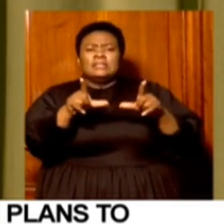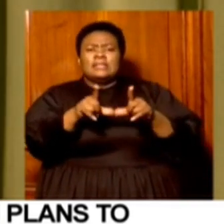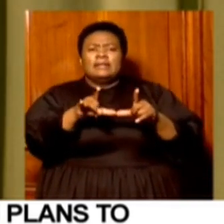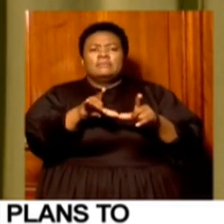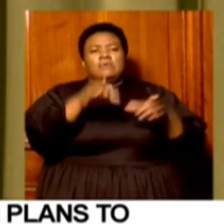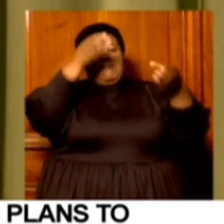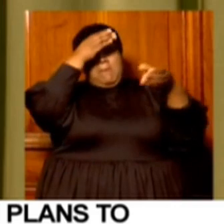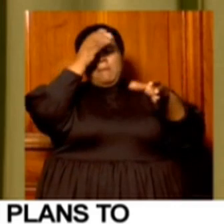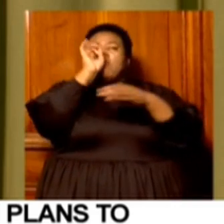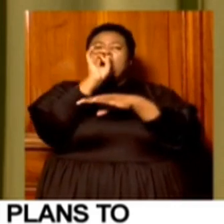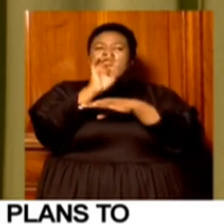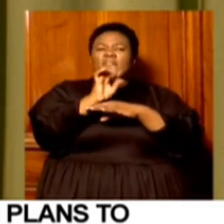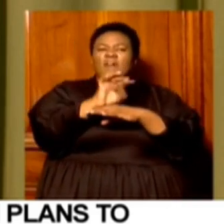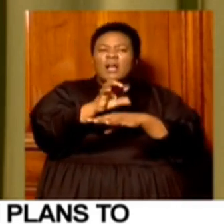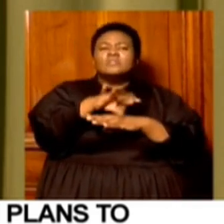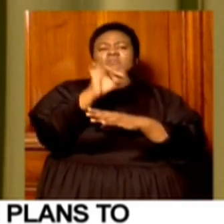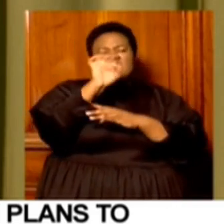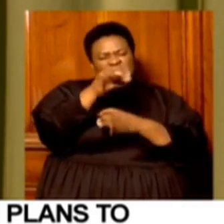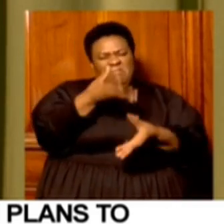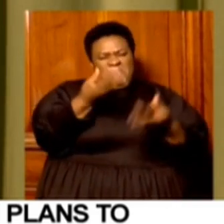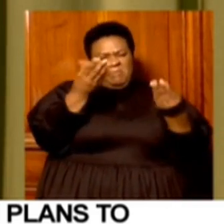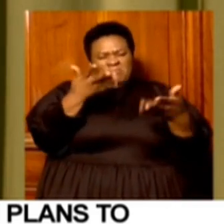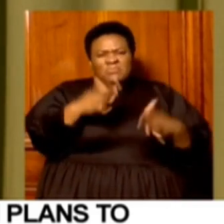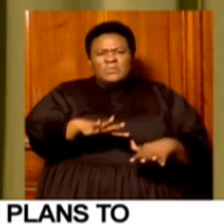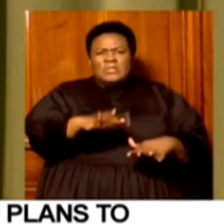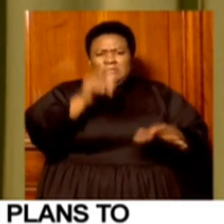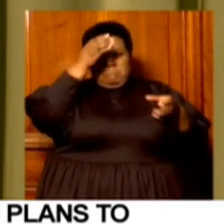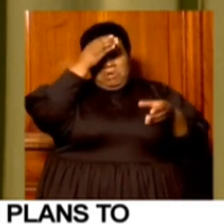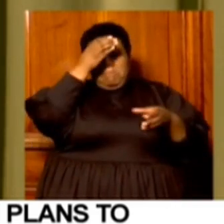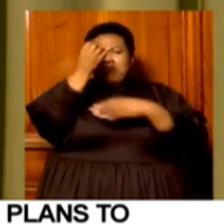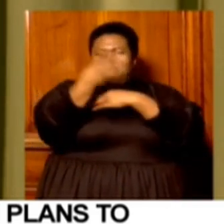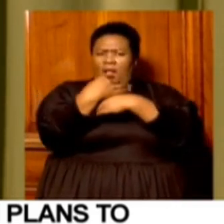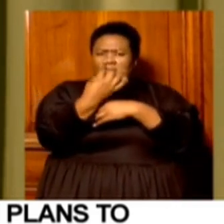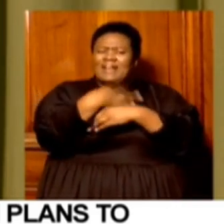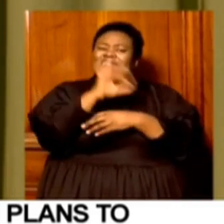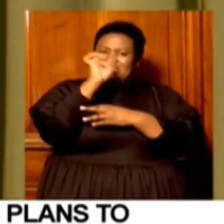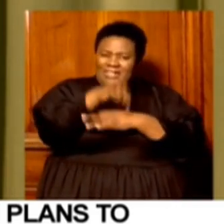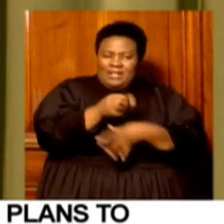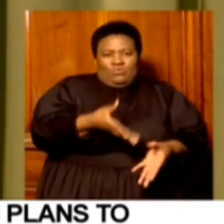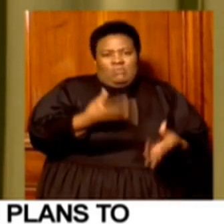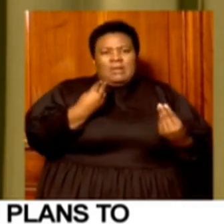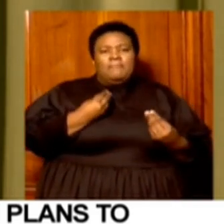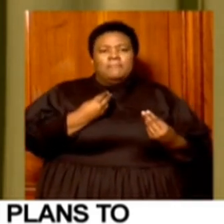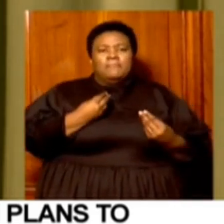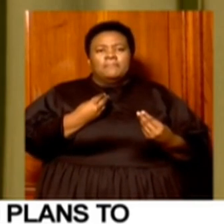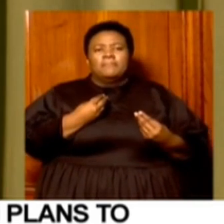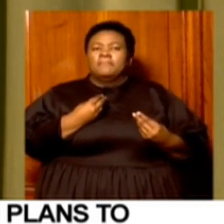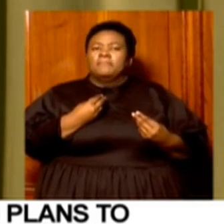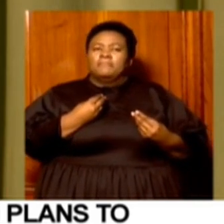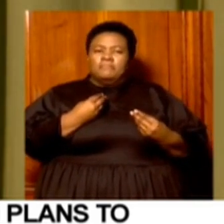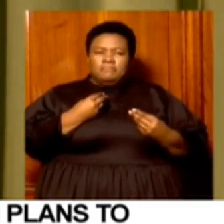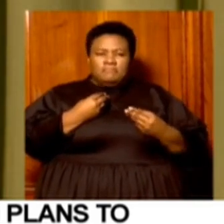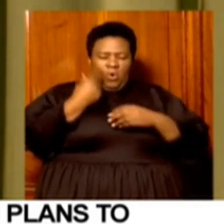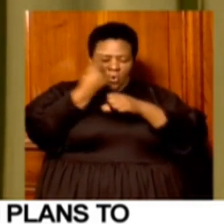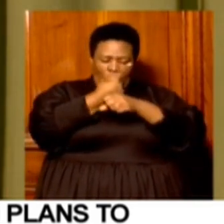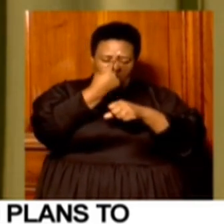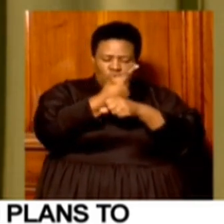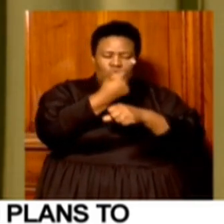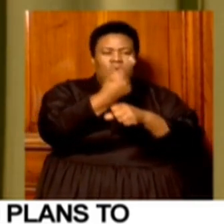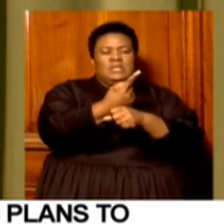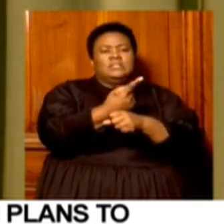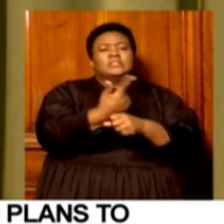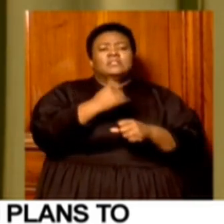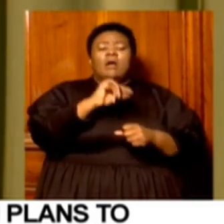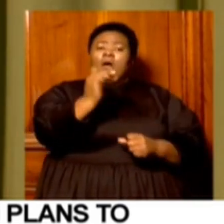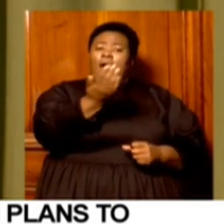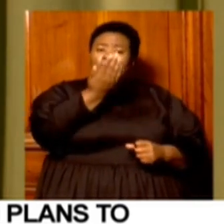that. We did get expert advice. We get expert advice all the time. Our approach